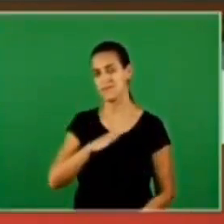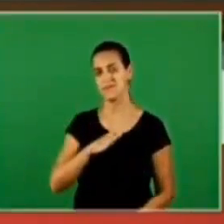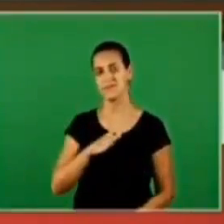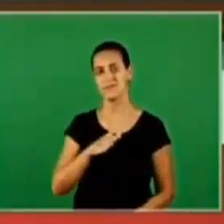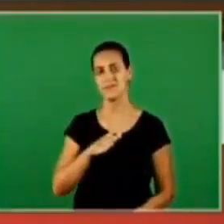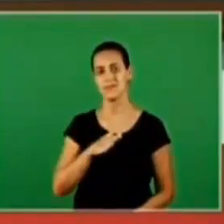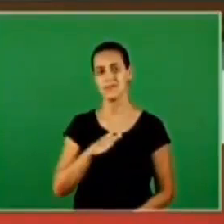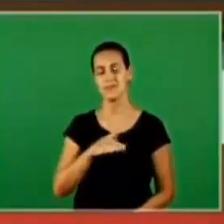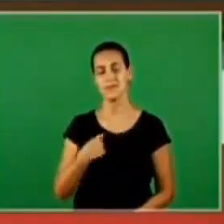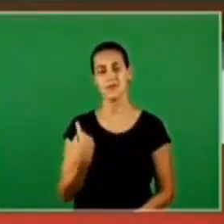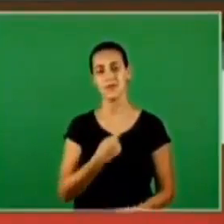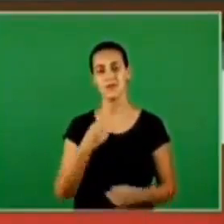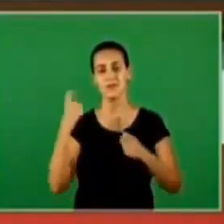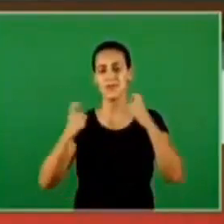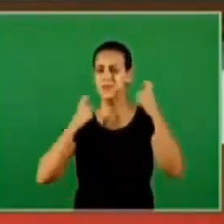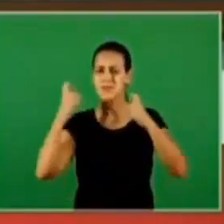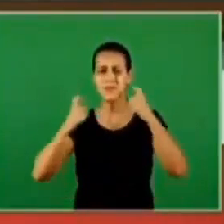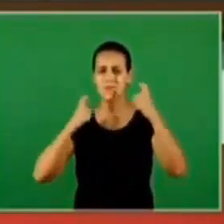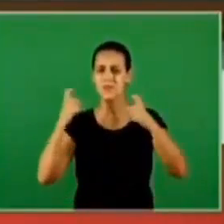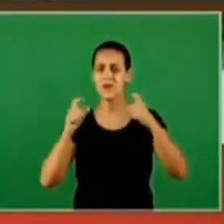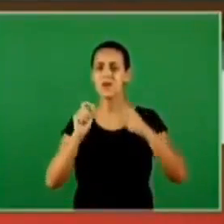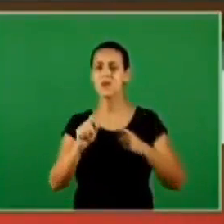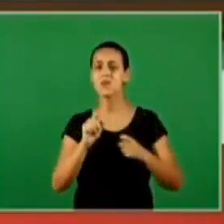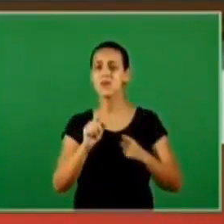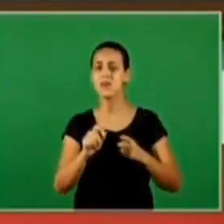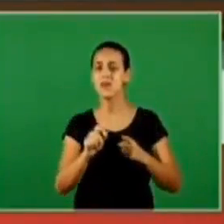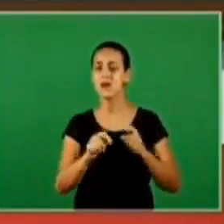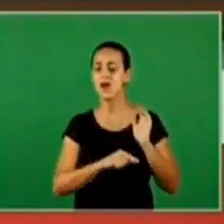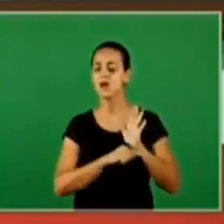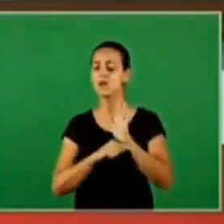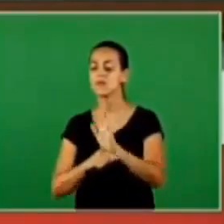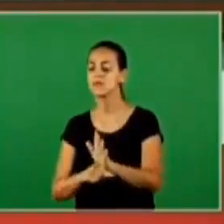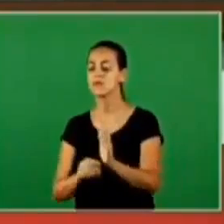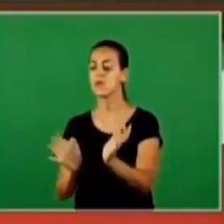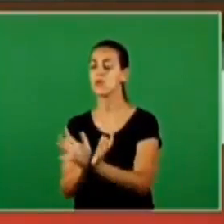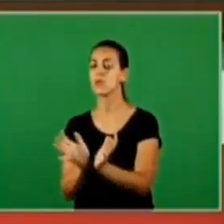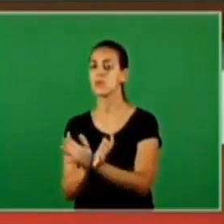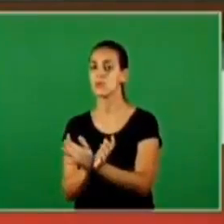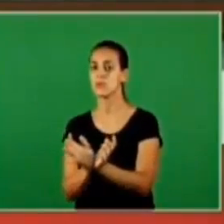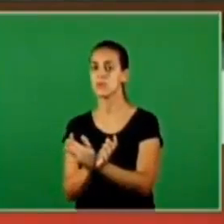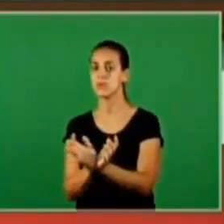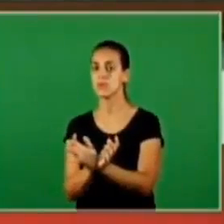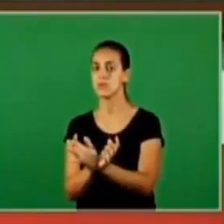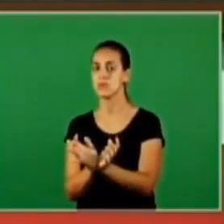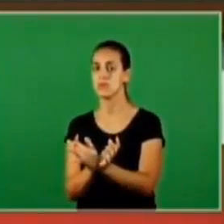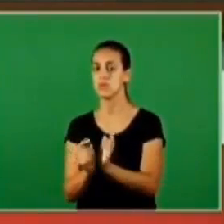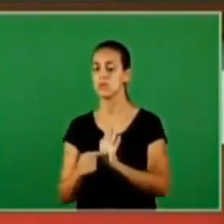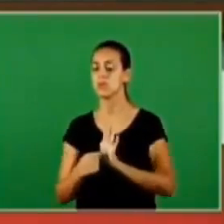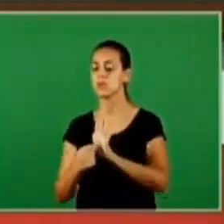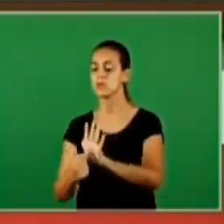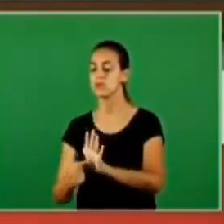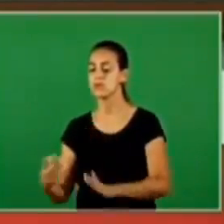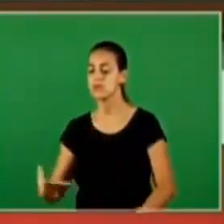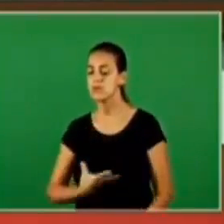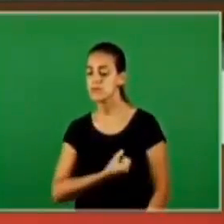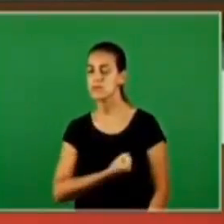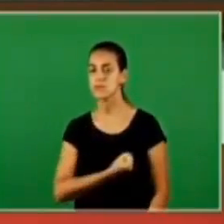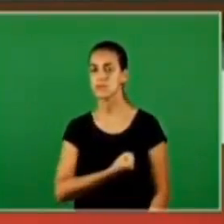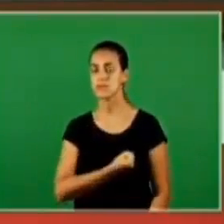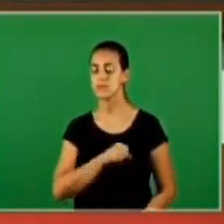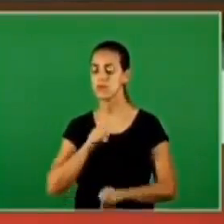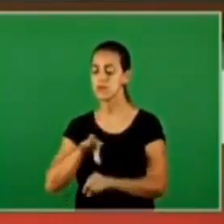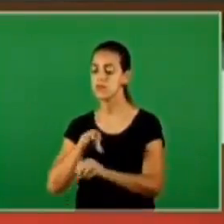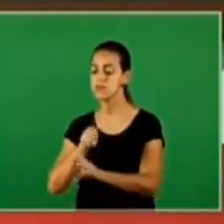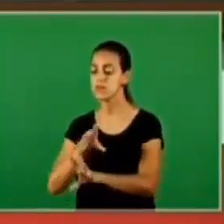is not good. And our greatest concern is to save a group of brethren and deliver to